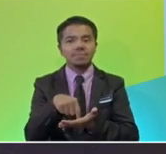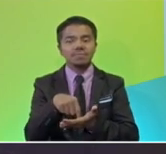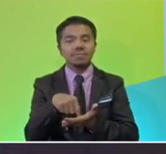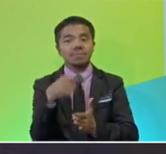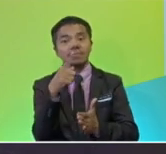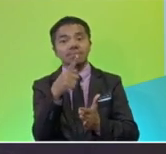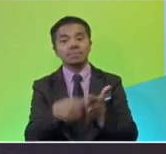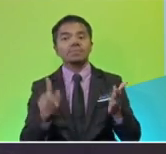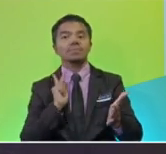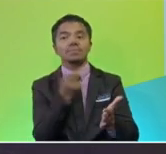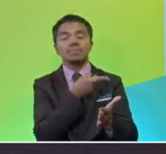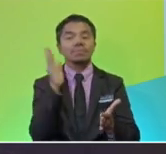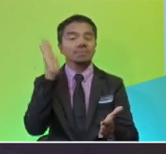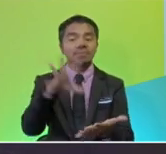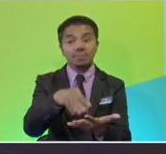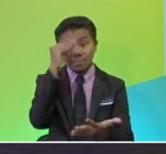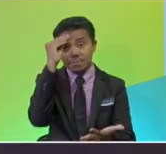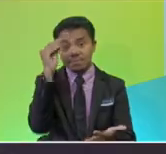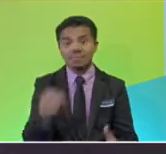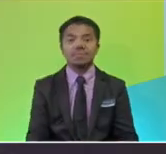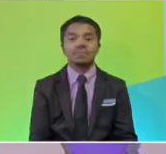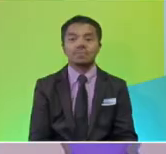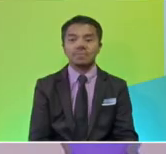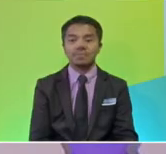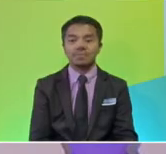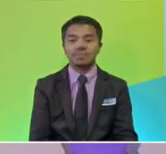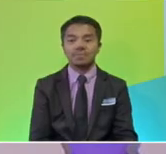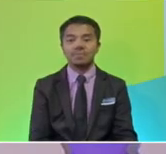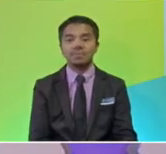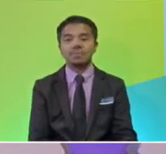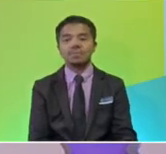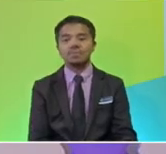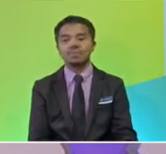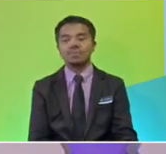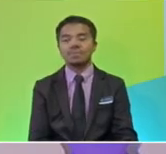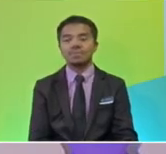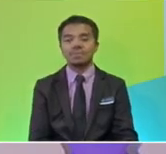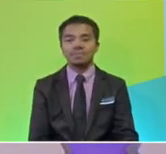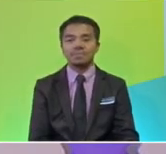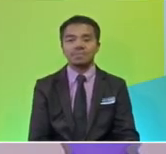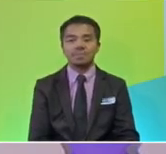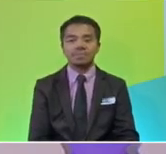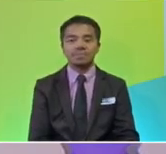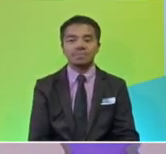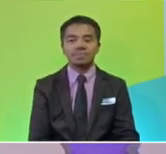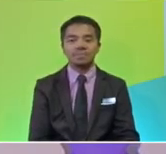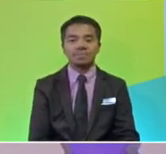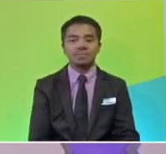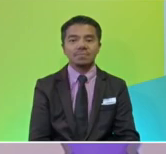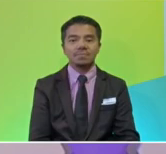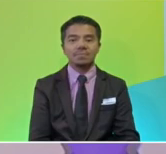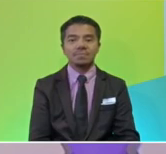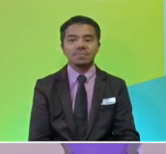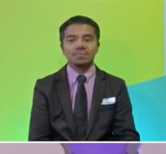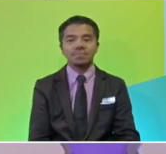you know, Chris, yeah. When people say that reading is an easy thing, but it's only easy because you have